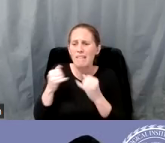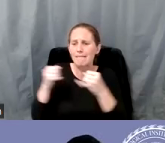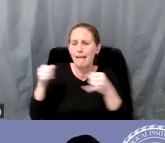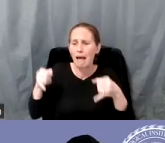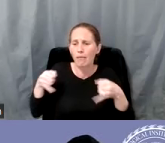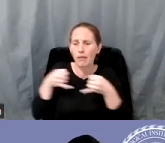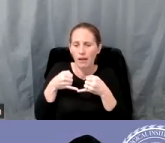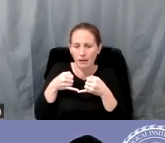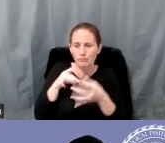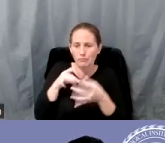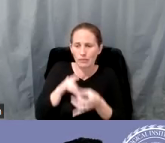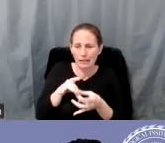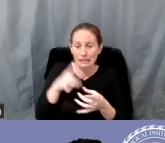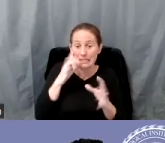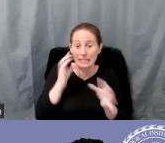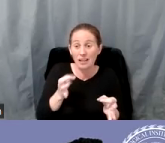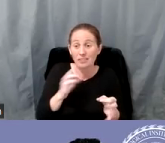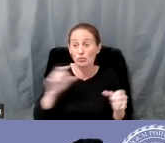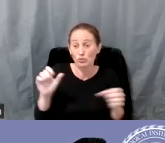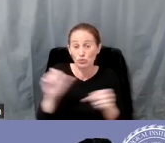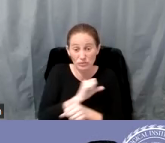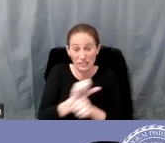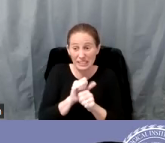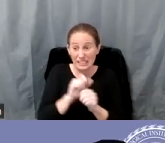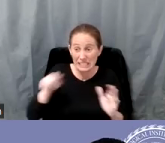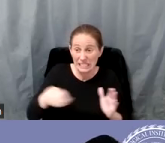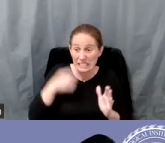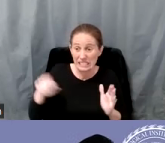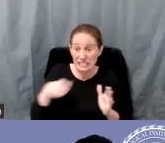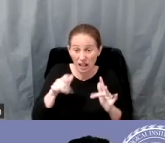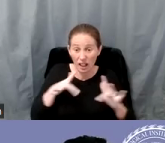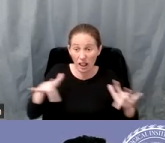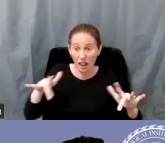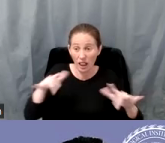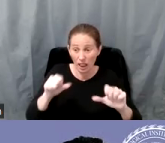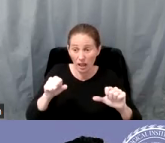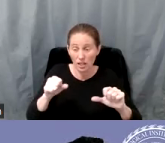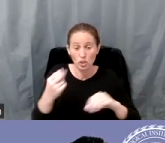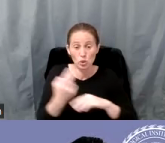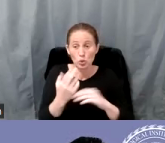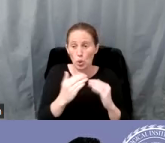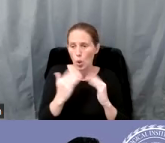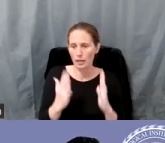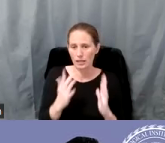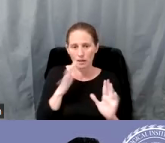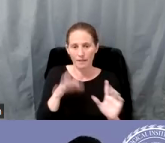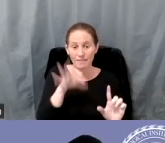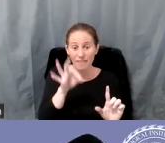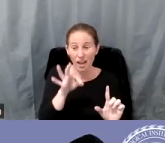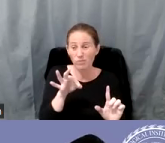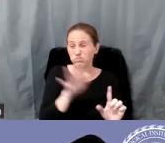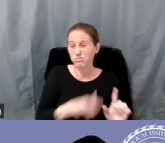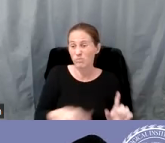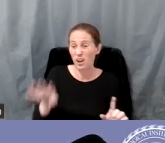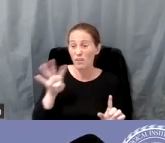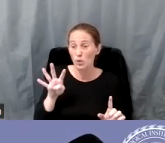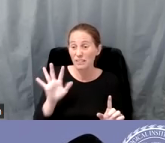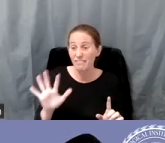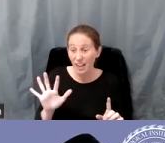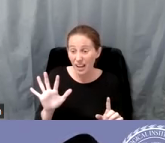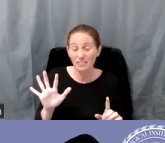we later determine. In fact, when we cleared the site with our local colleagues, we found in the region of 45,